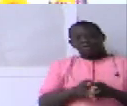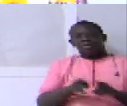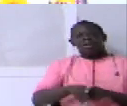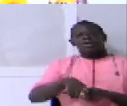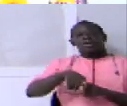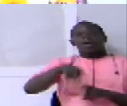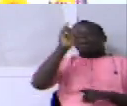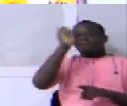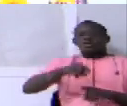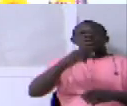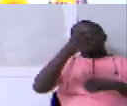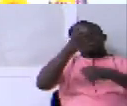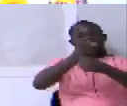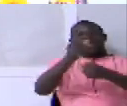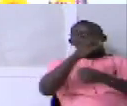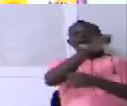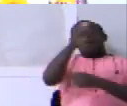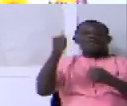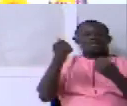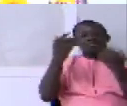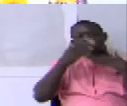shall set everybody true.